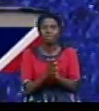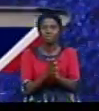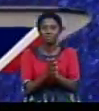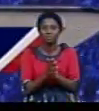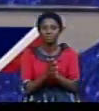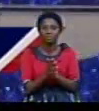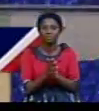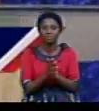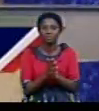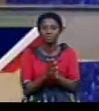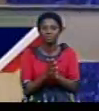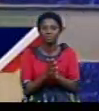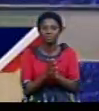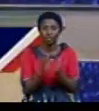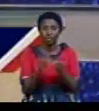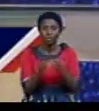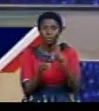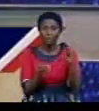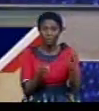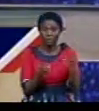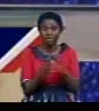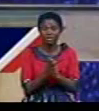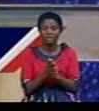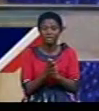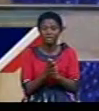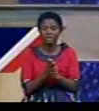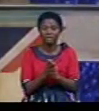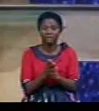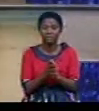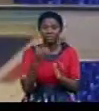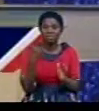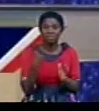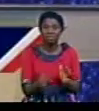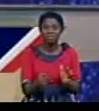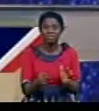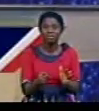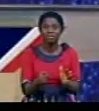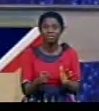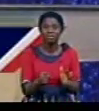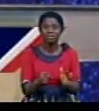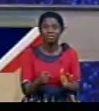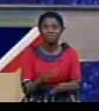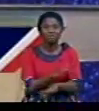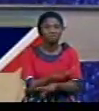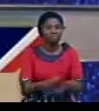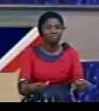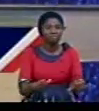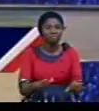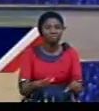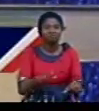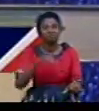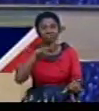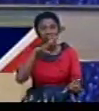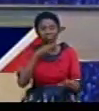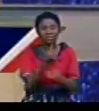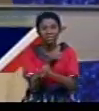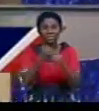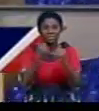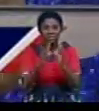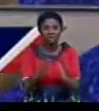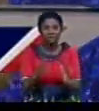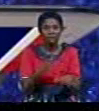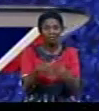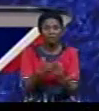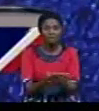let's look at number one number one is the Spotless savior of all Sinners he